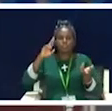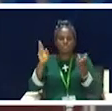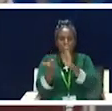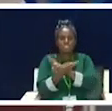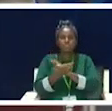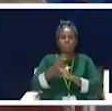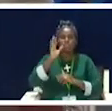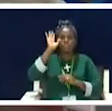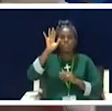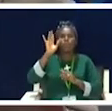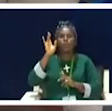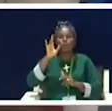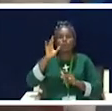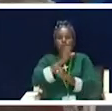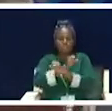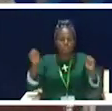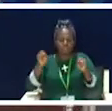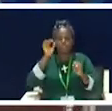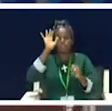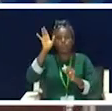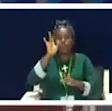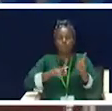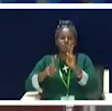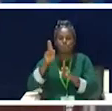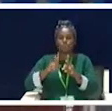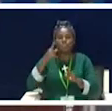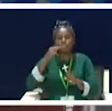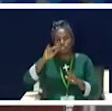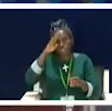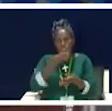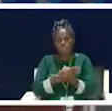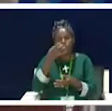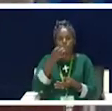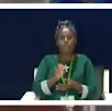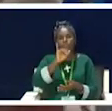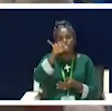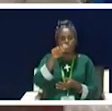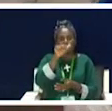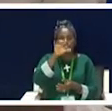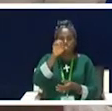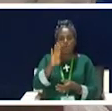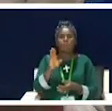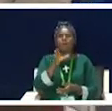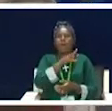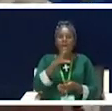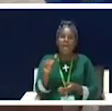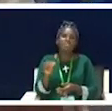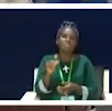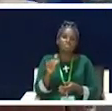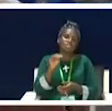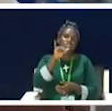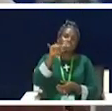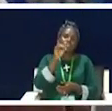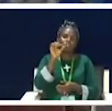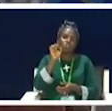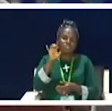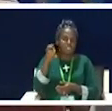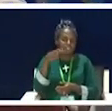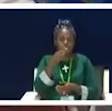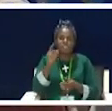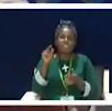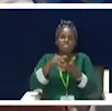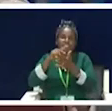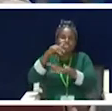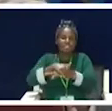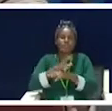people, the sons of Jacob and Joseph. Tonight, I want